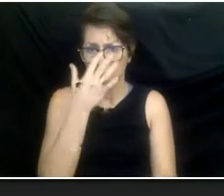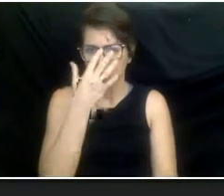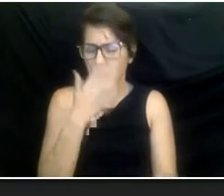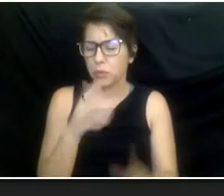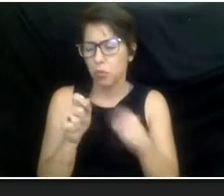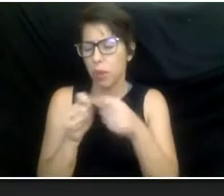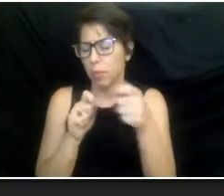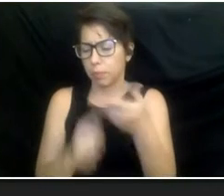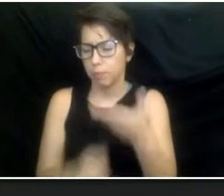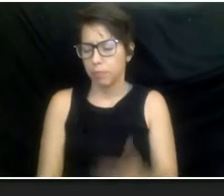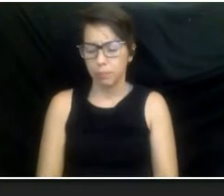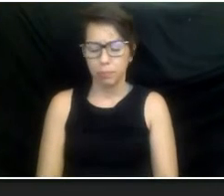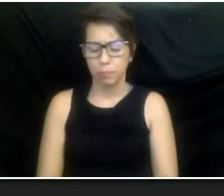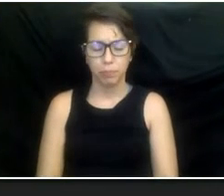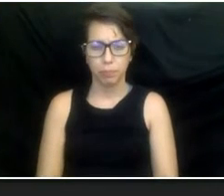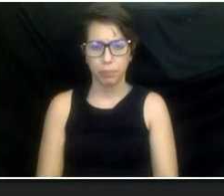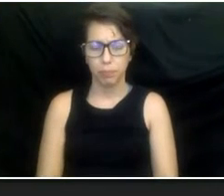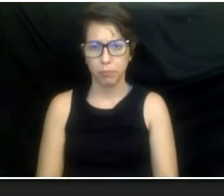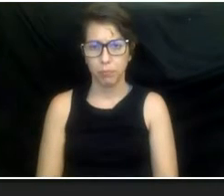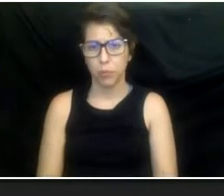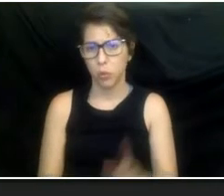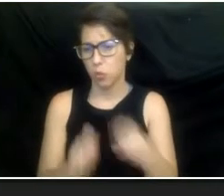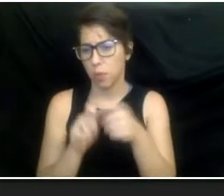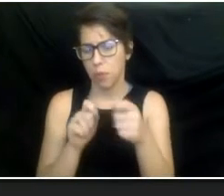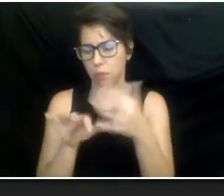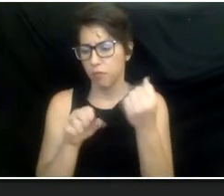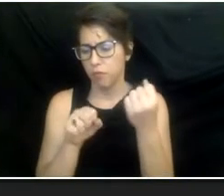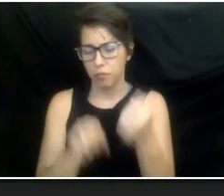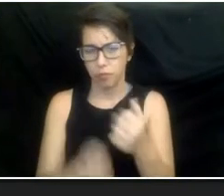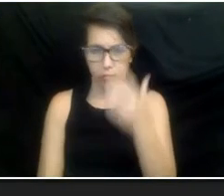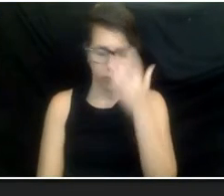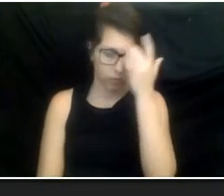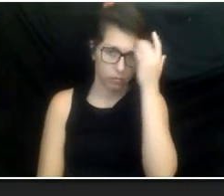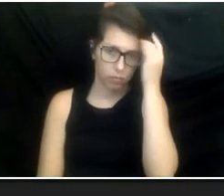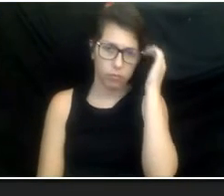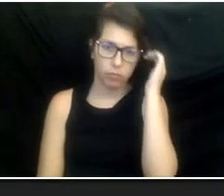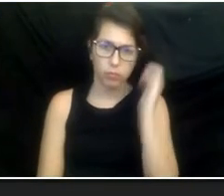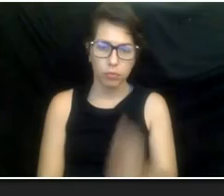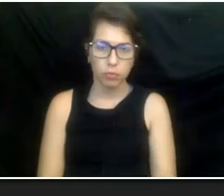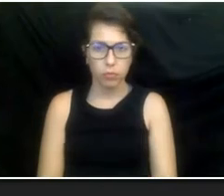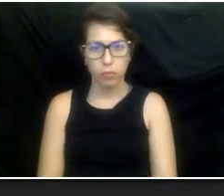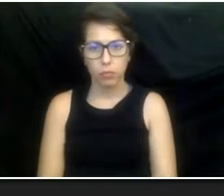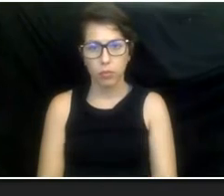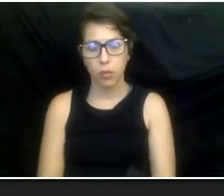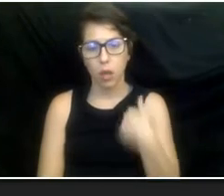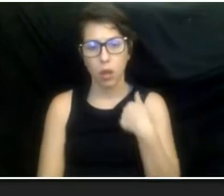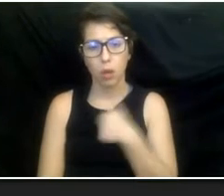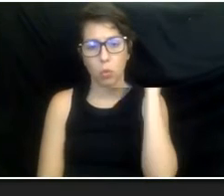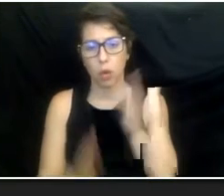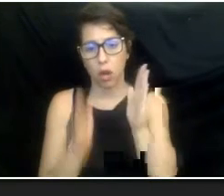communities recognizing the multiple barriers this